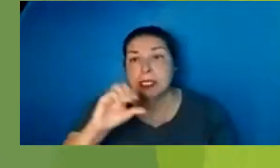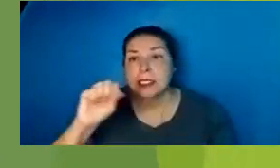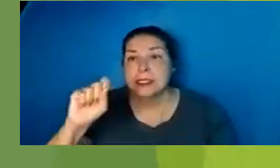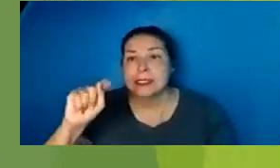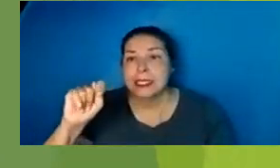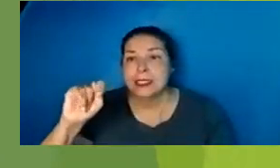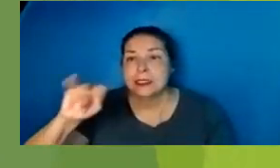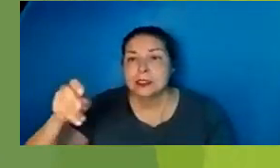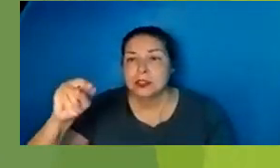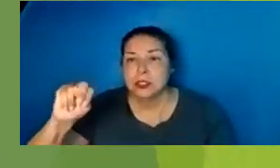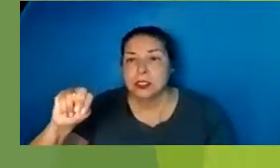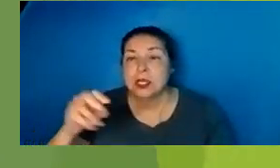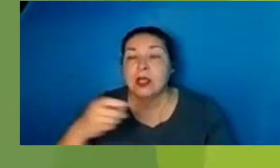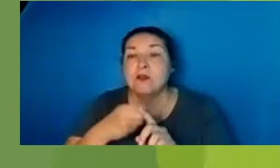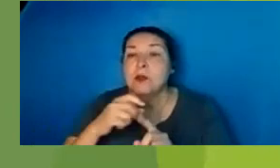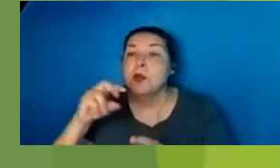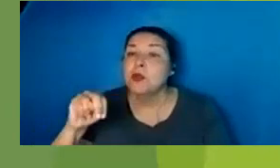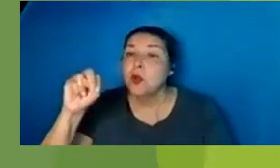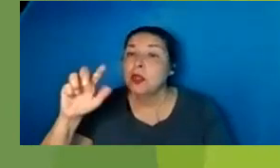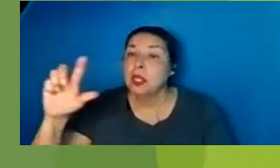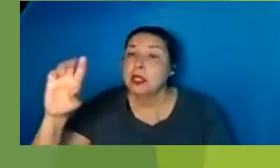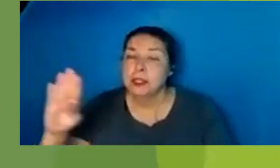Long Beach. We welcome you to our service.